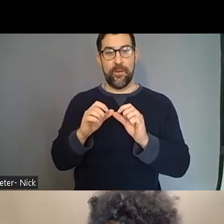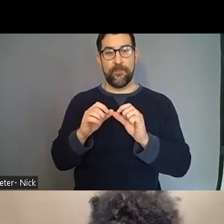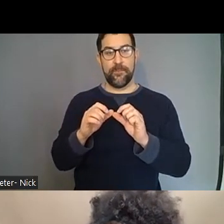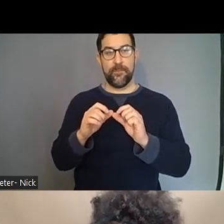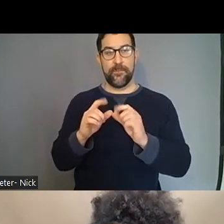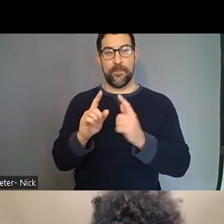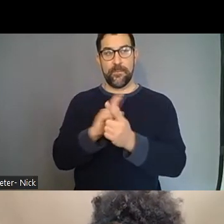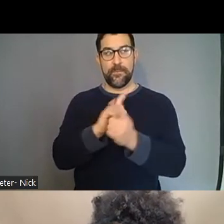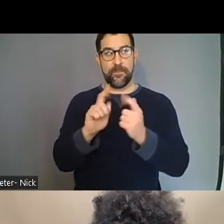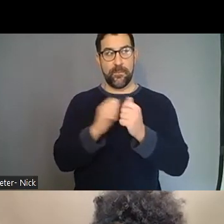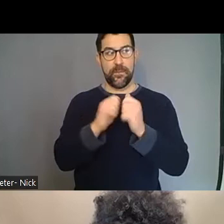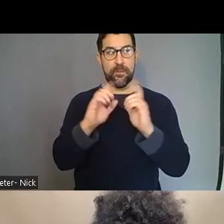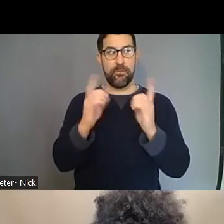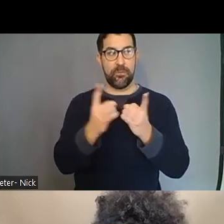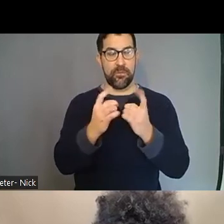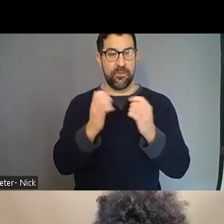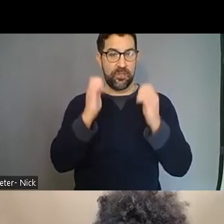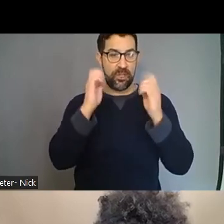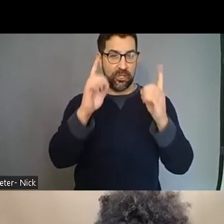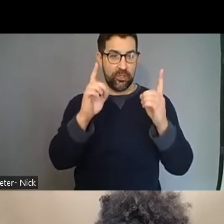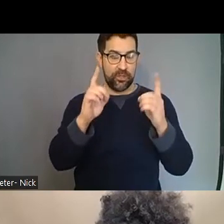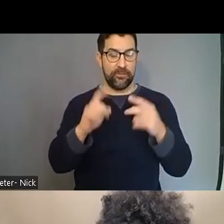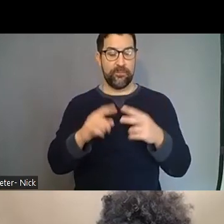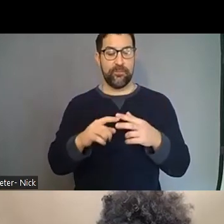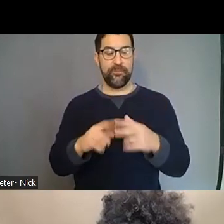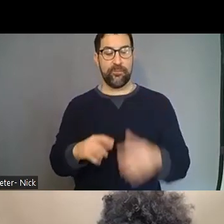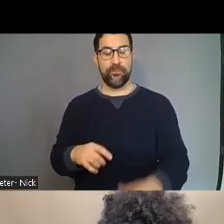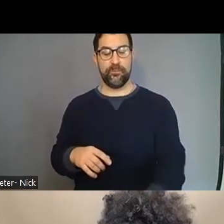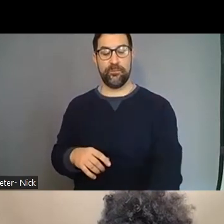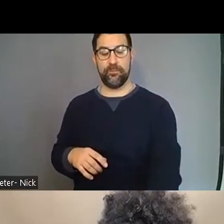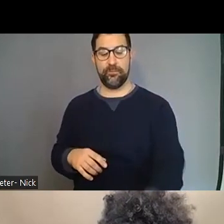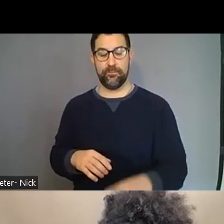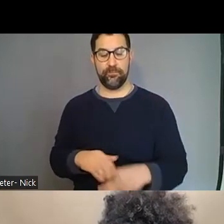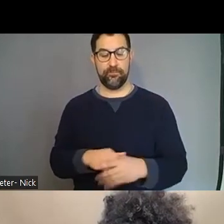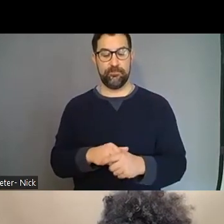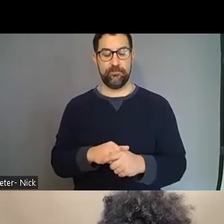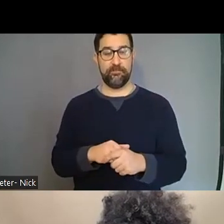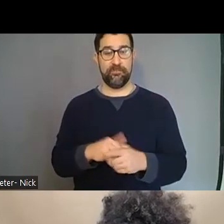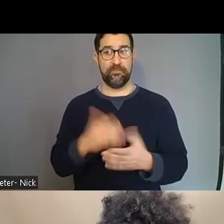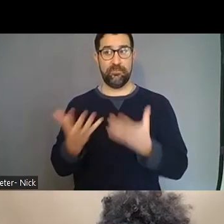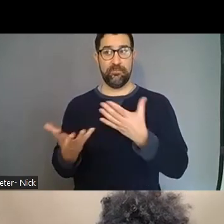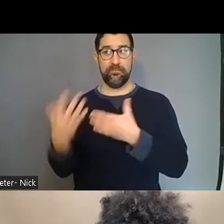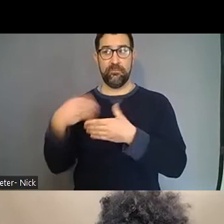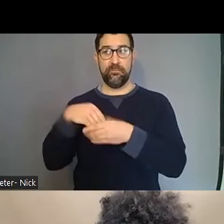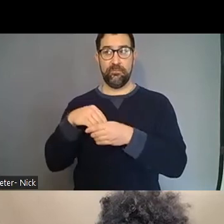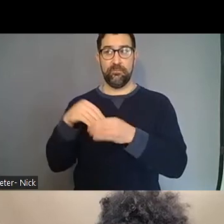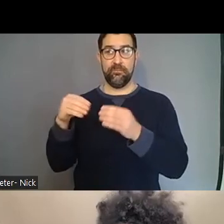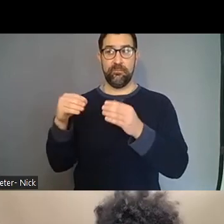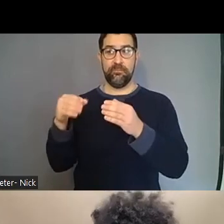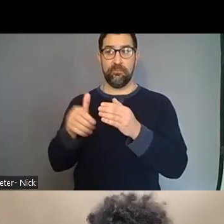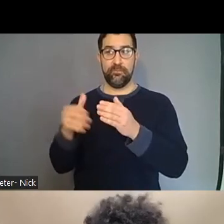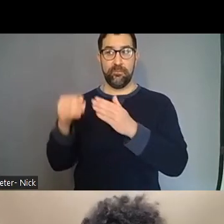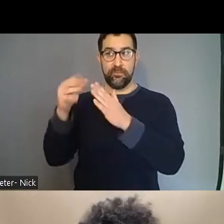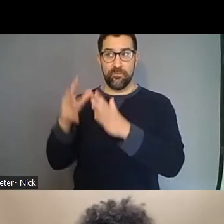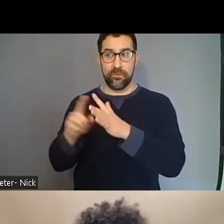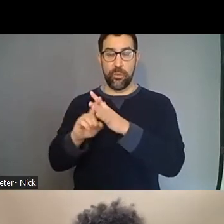with the Department of Education, and we might involve like more student walkouts